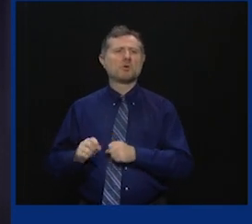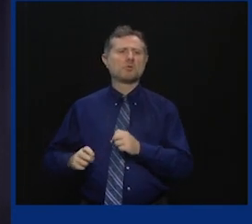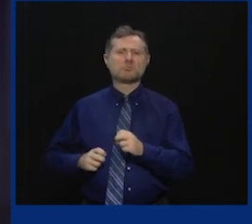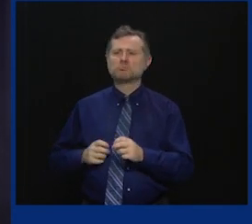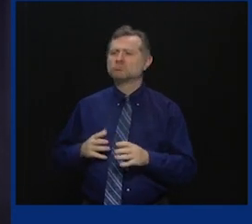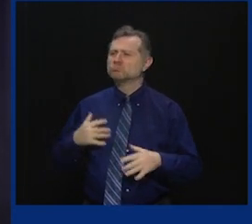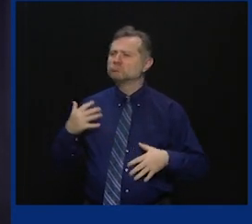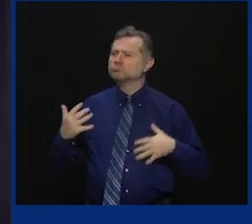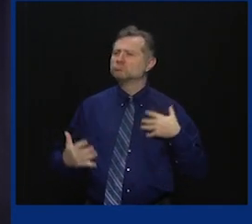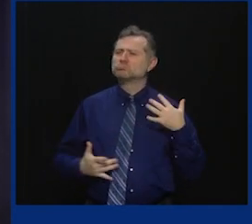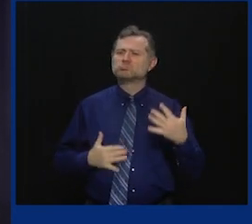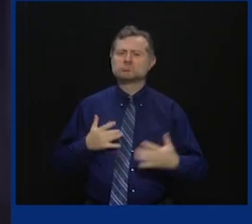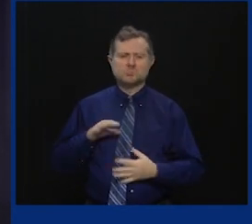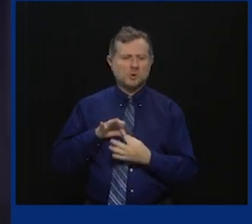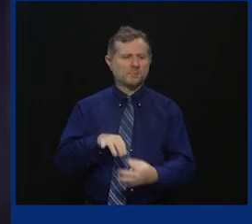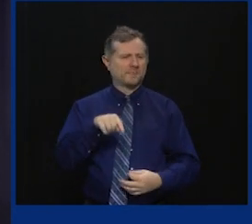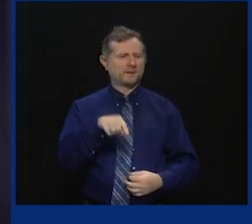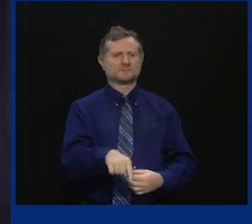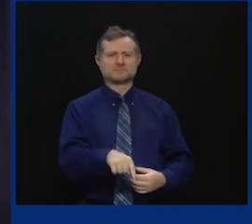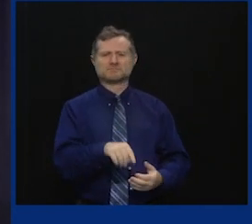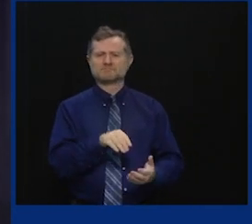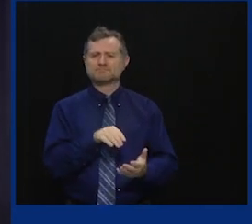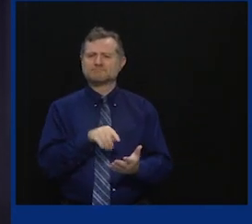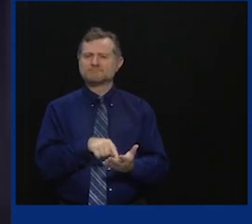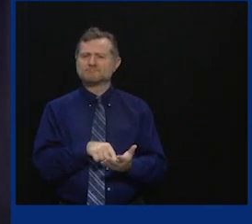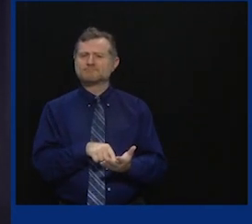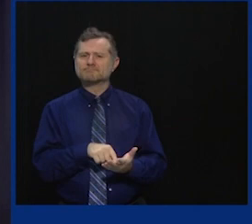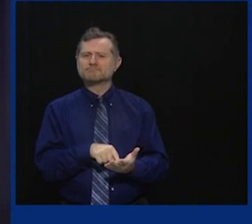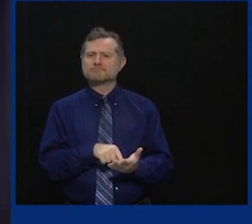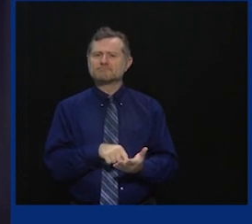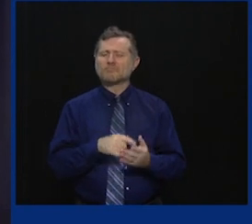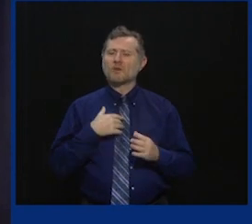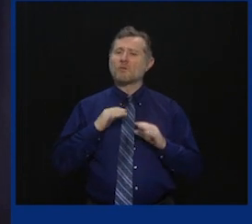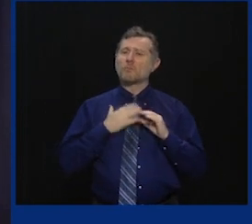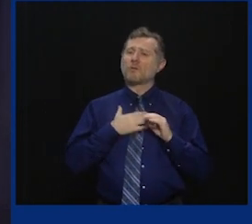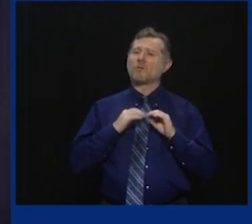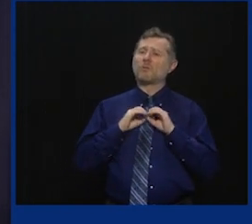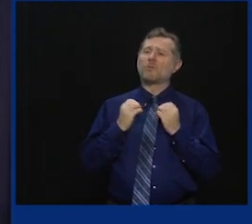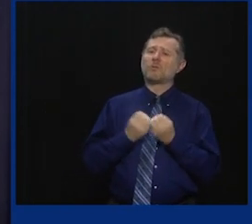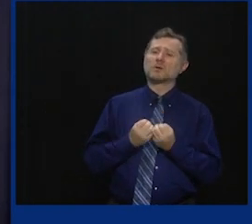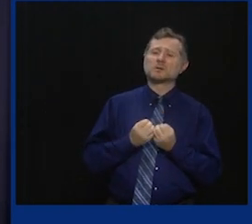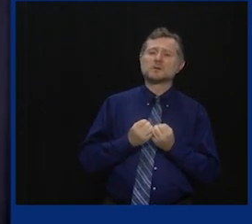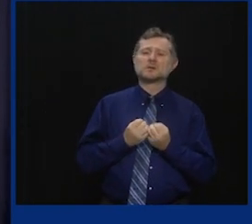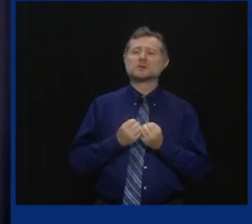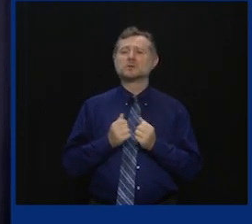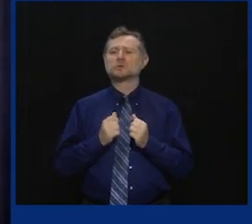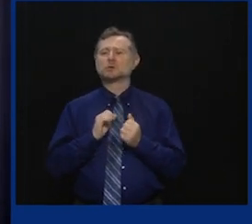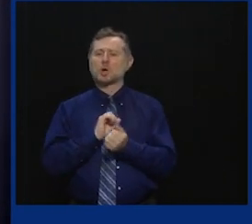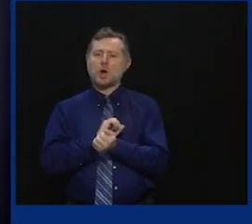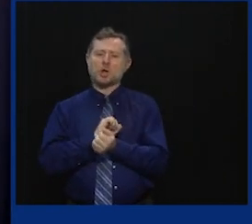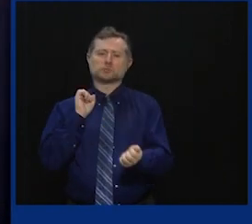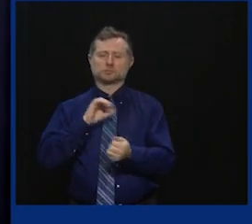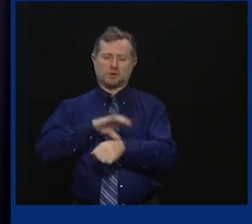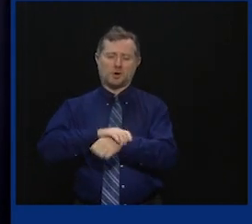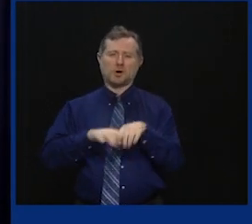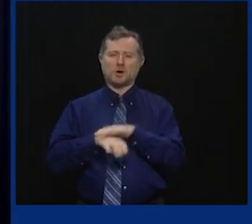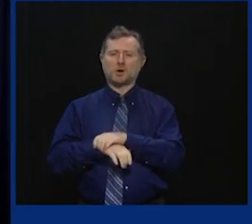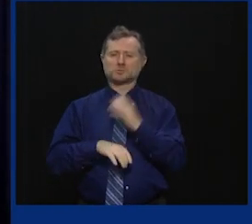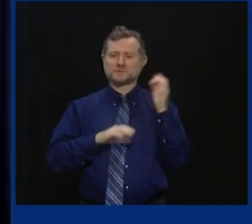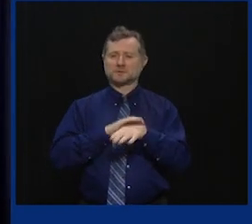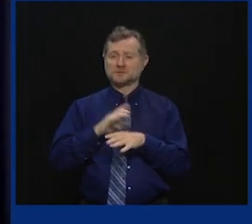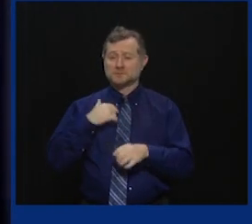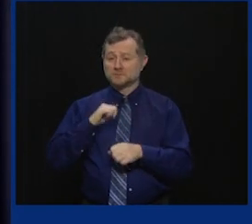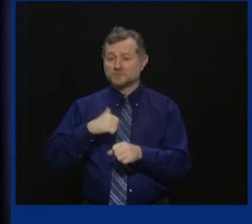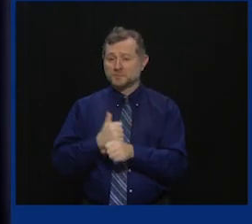this. Our organization, Unchained, is based in Syracuse, and I'm very proud to be